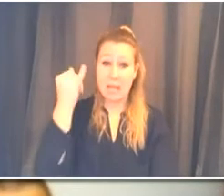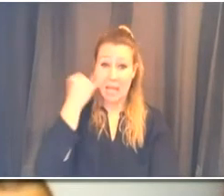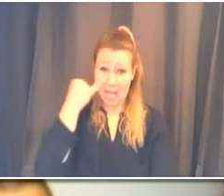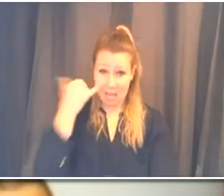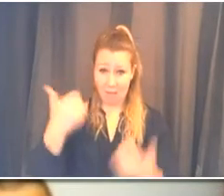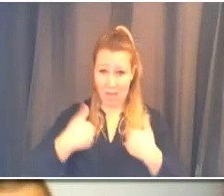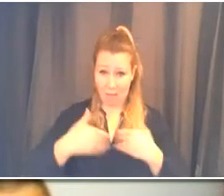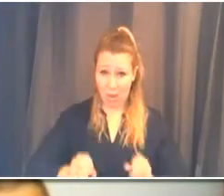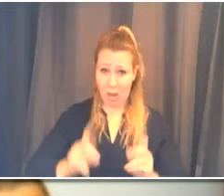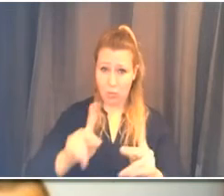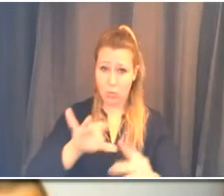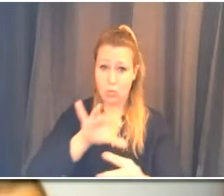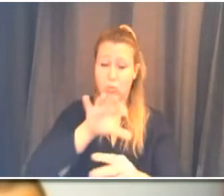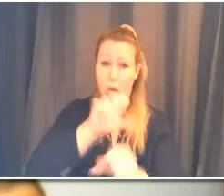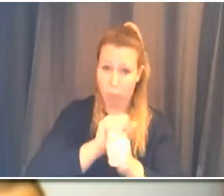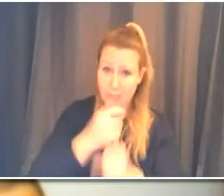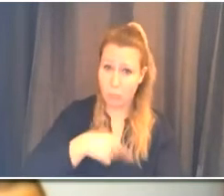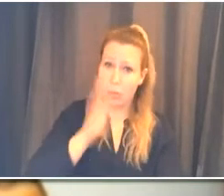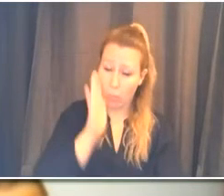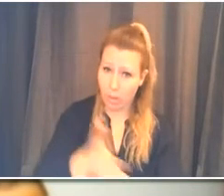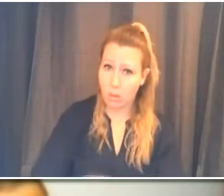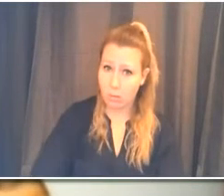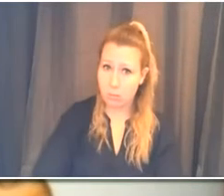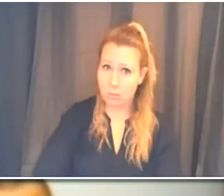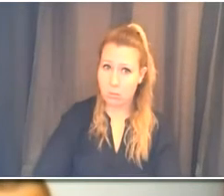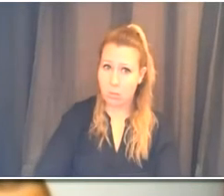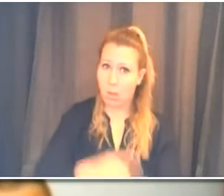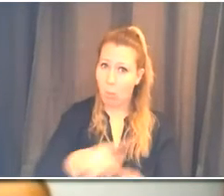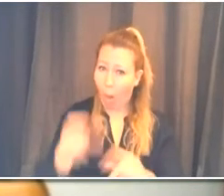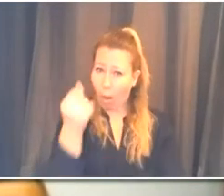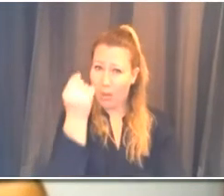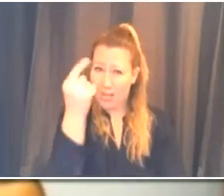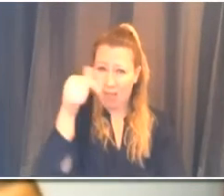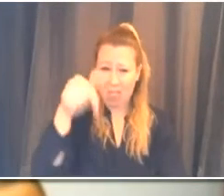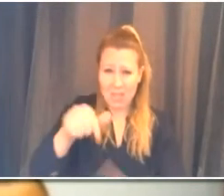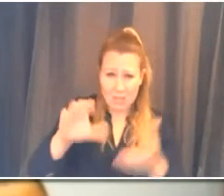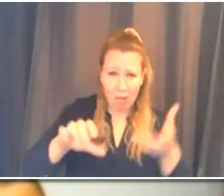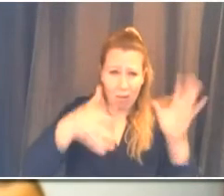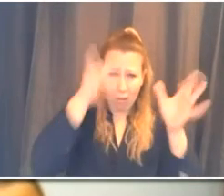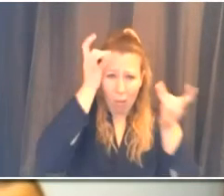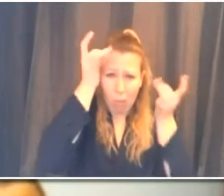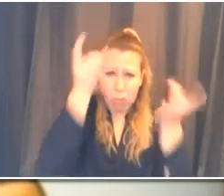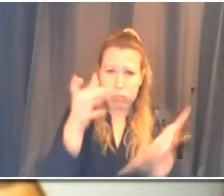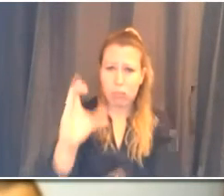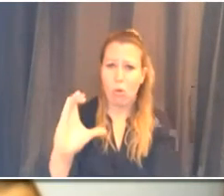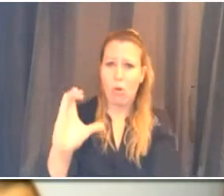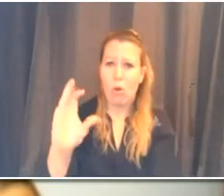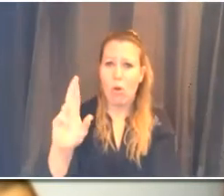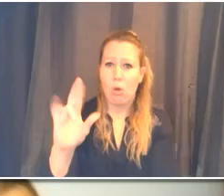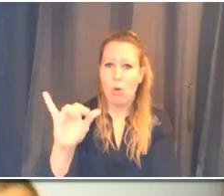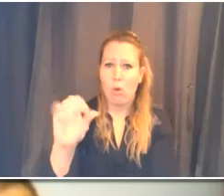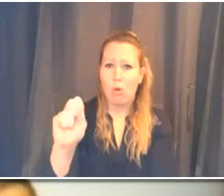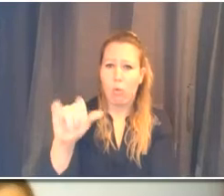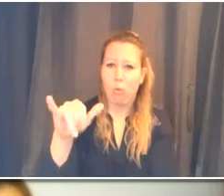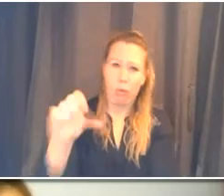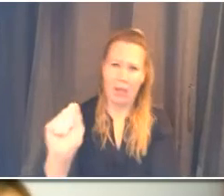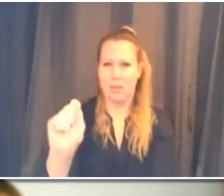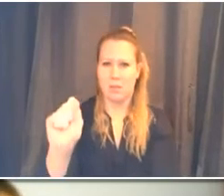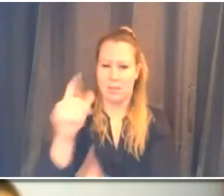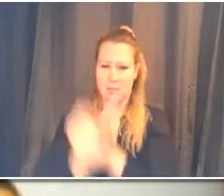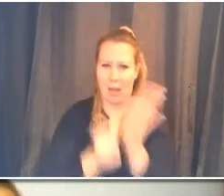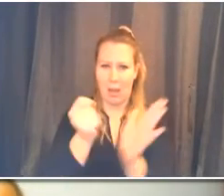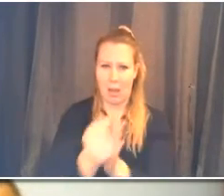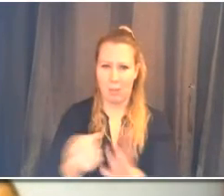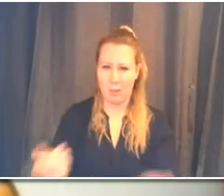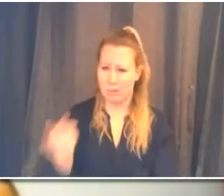our responsibilities and not responding to calls or not making arrest when there is an arrest to be made that's just false you're that